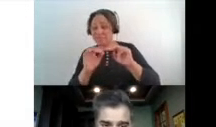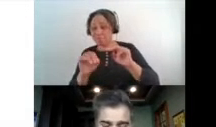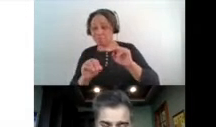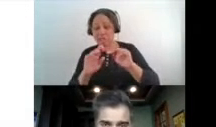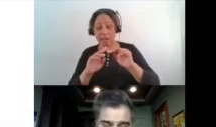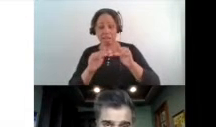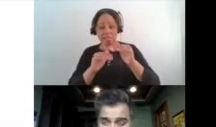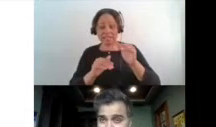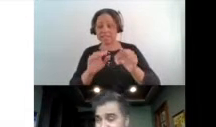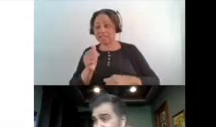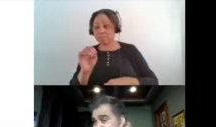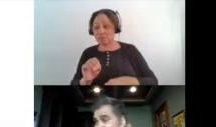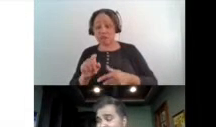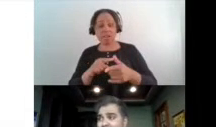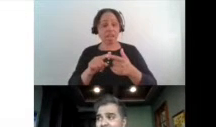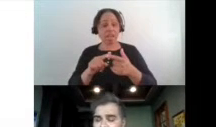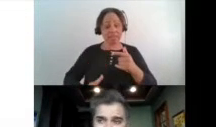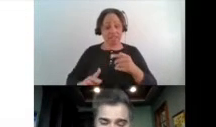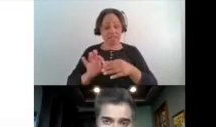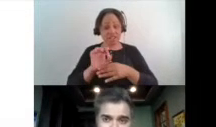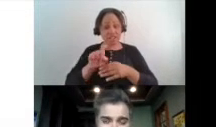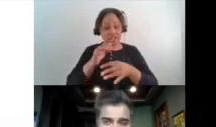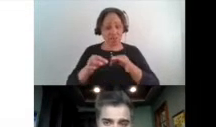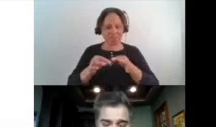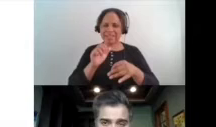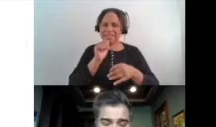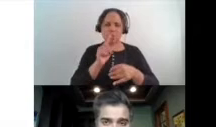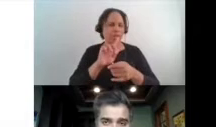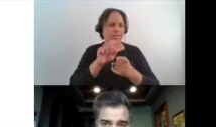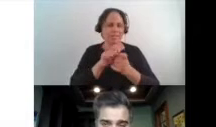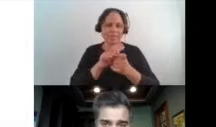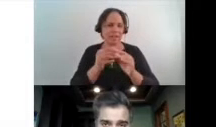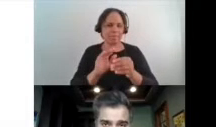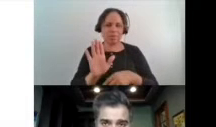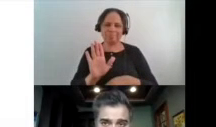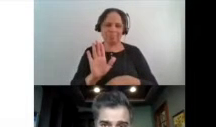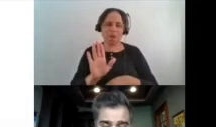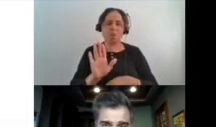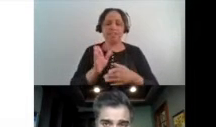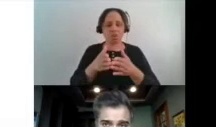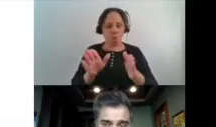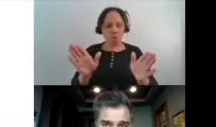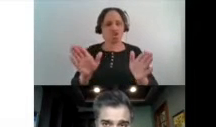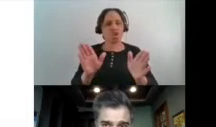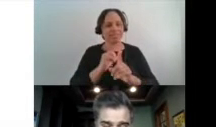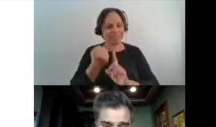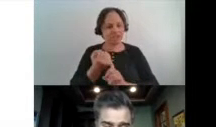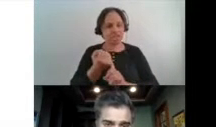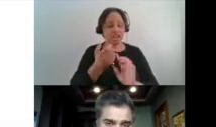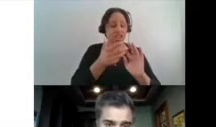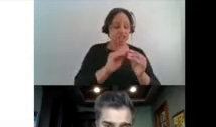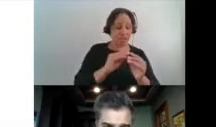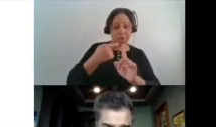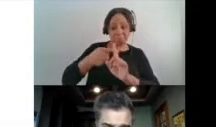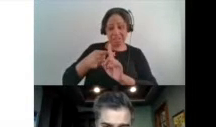10%, the kidney function needs to be replaced. Really, it's not one number. It's the overall picture as to the number plus the actual patient and